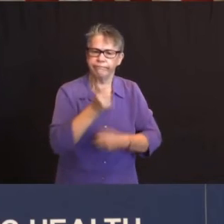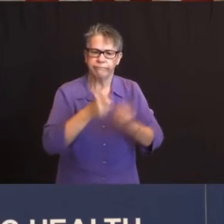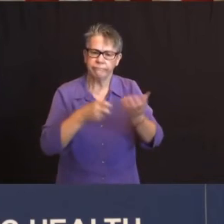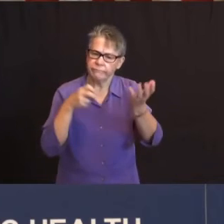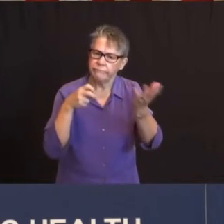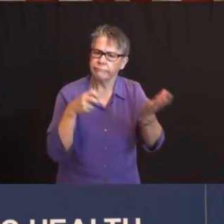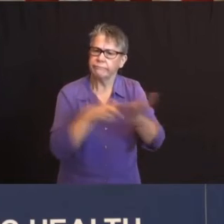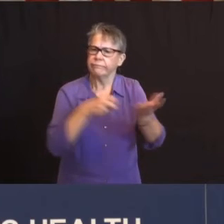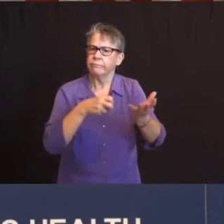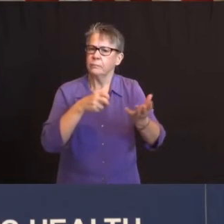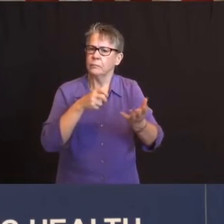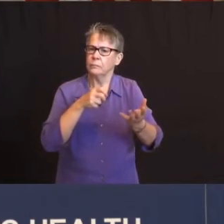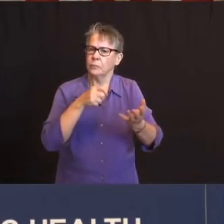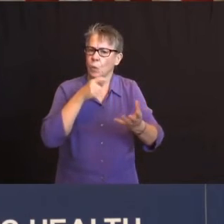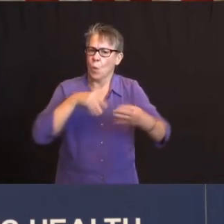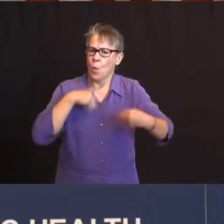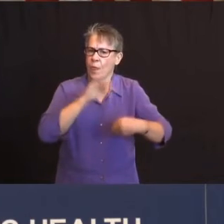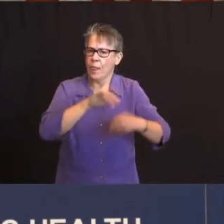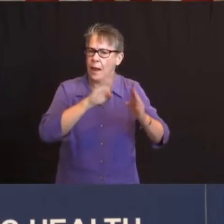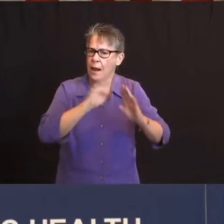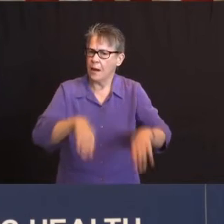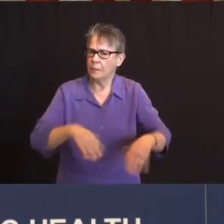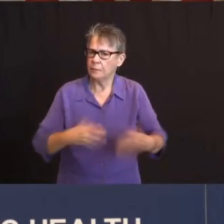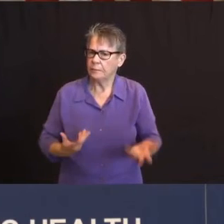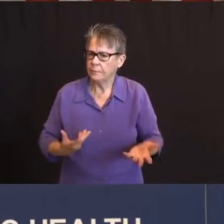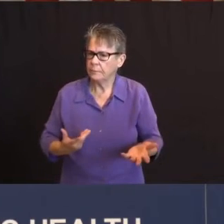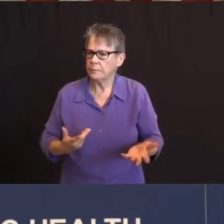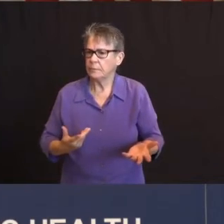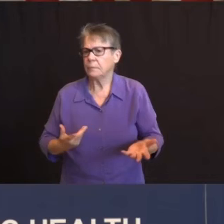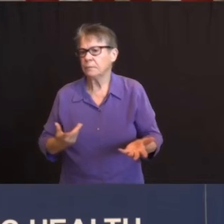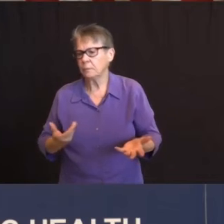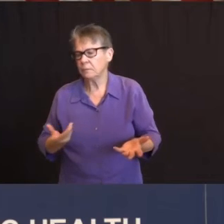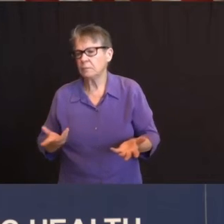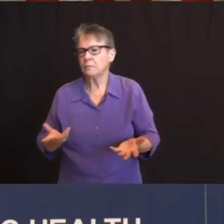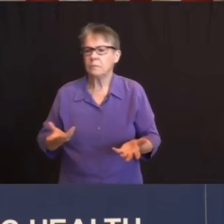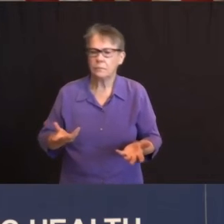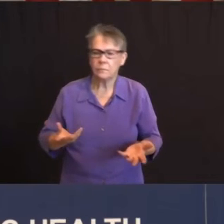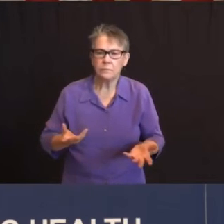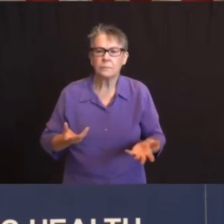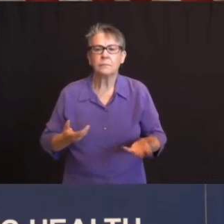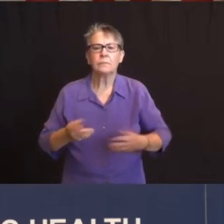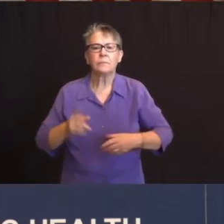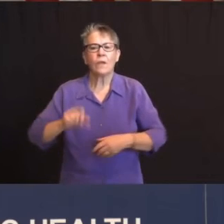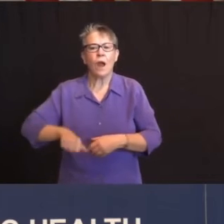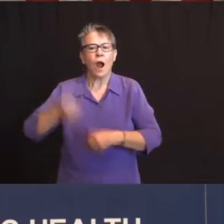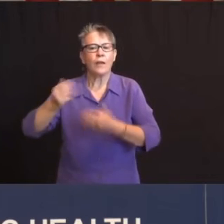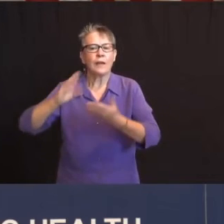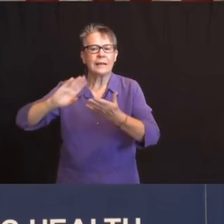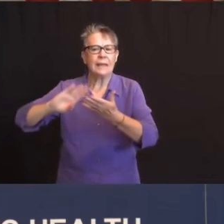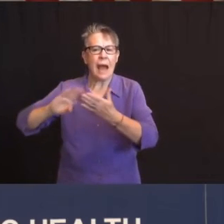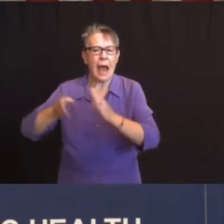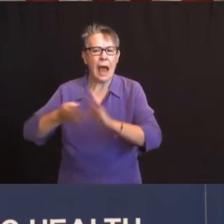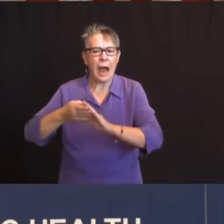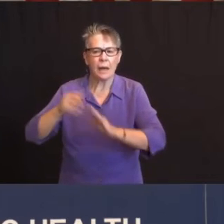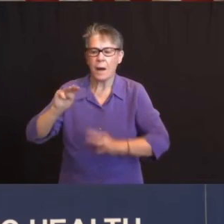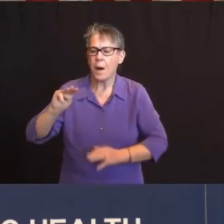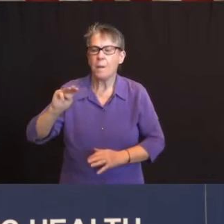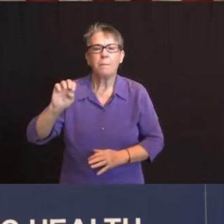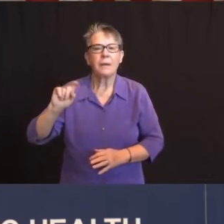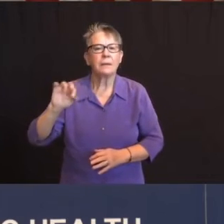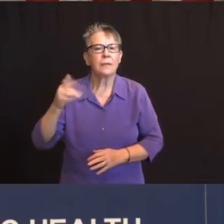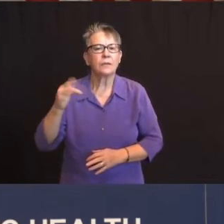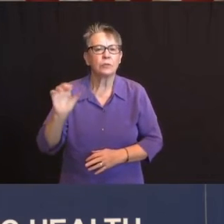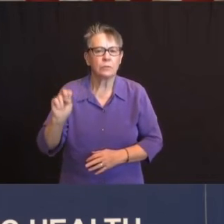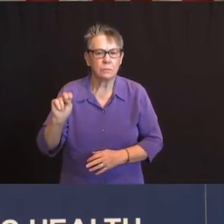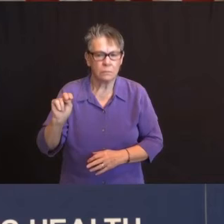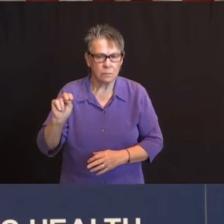as EO violation. And in Metuchen, the brownstone, back on Thanksgiving was over capacity